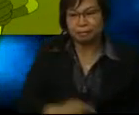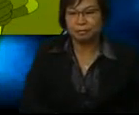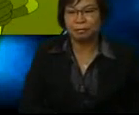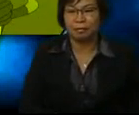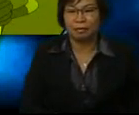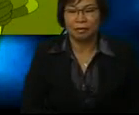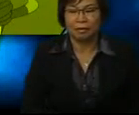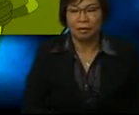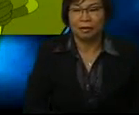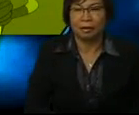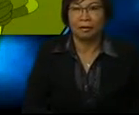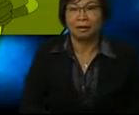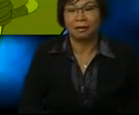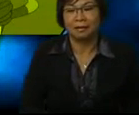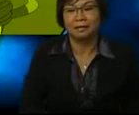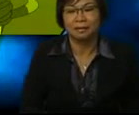I could either